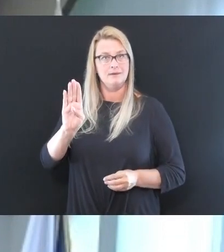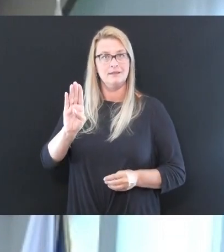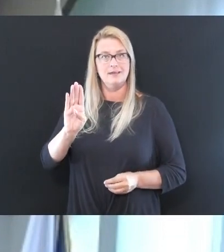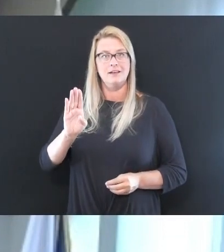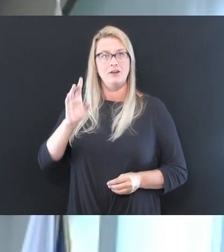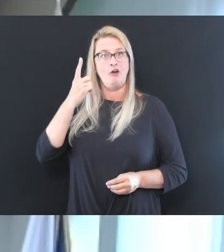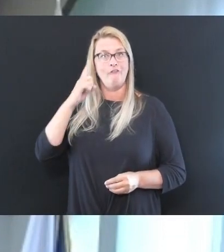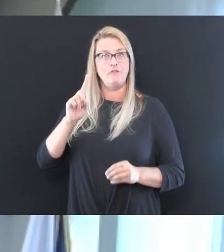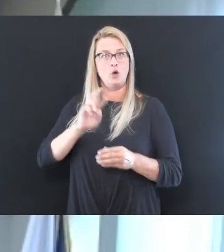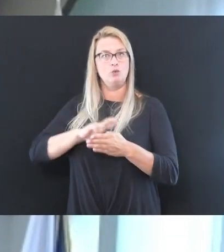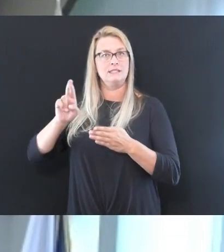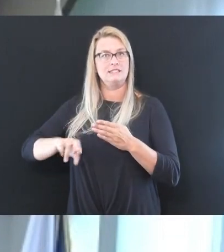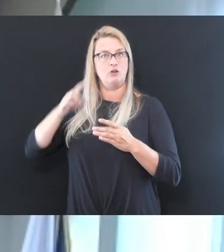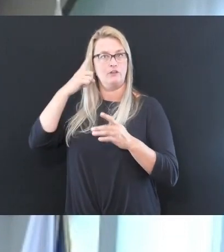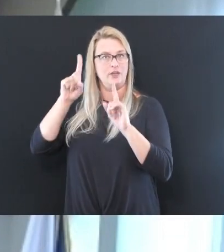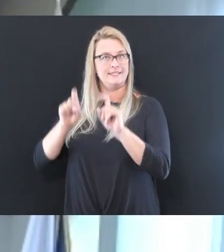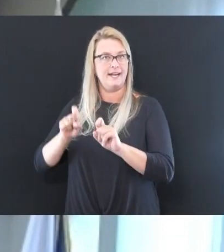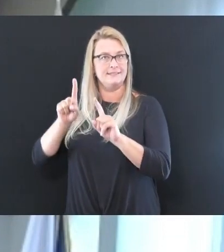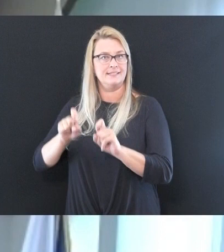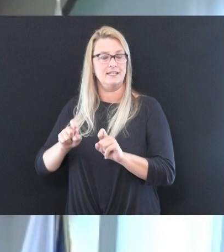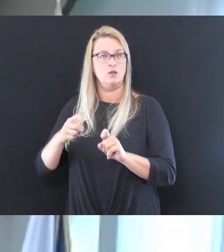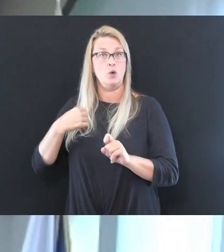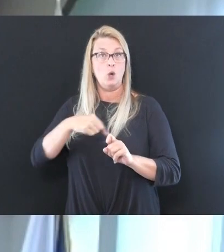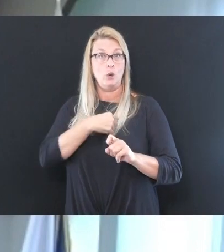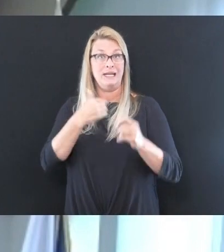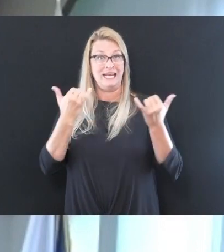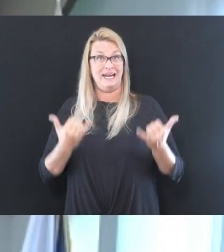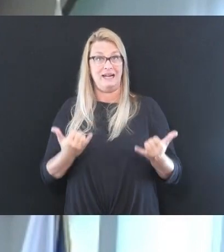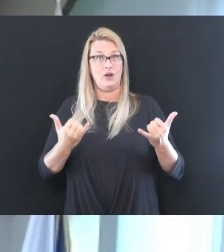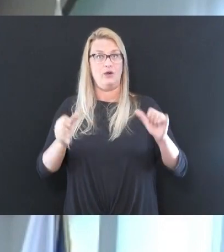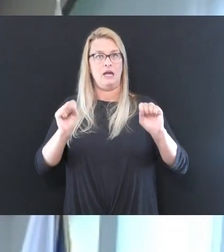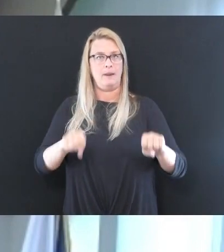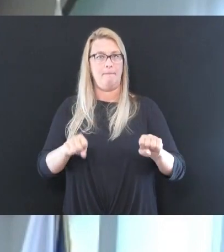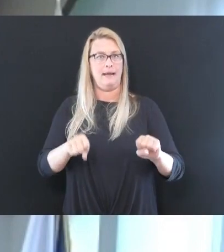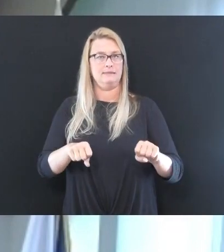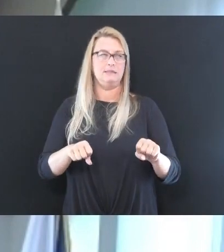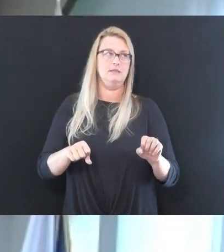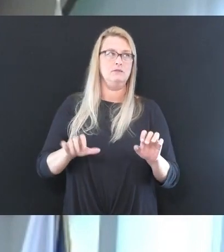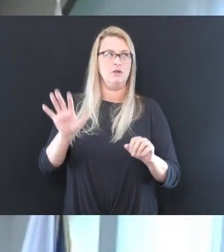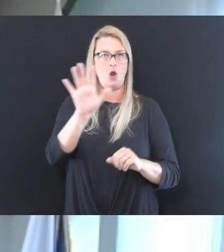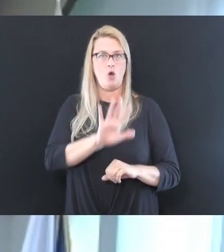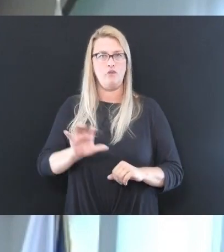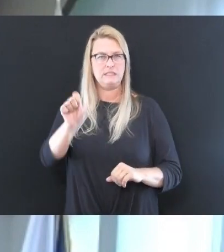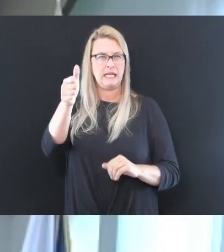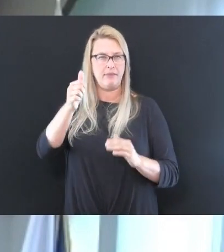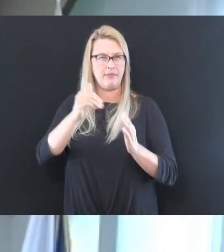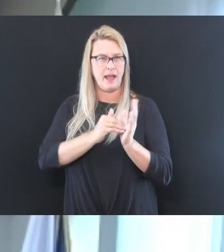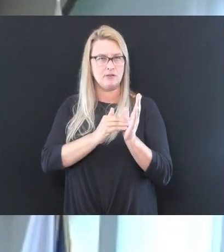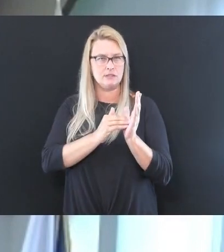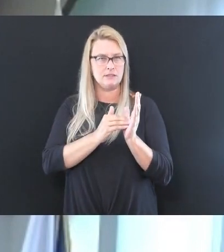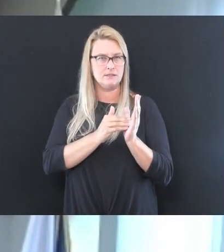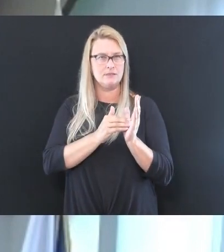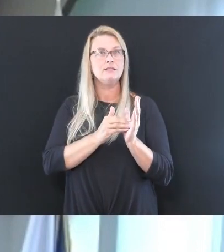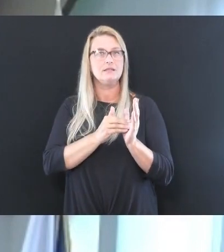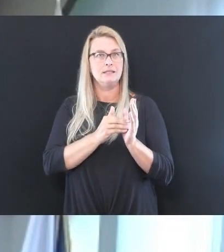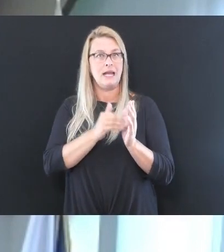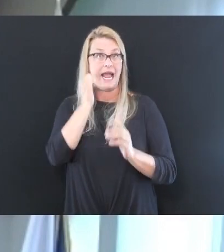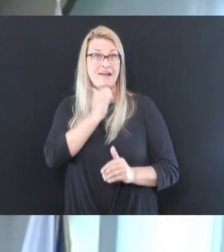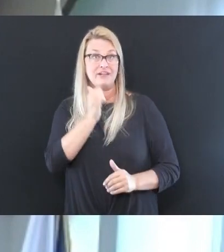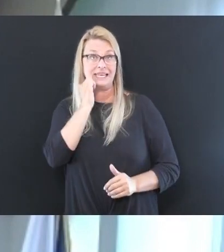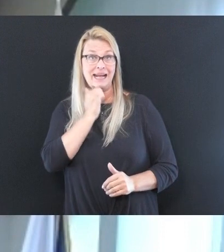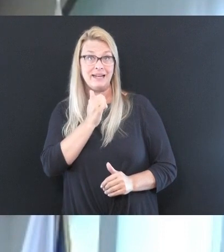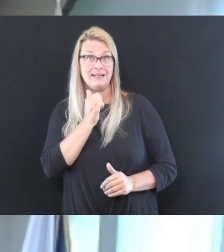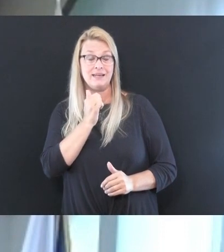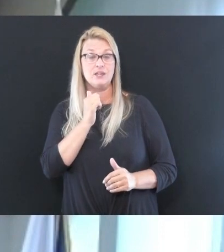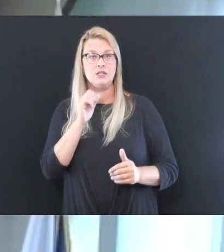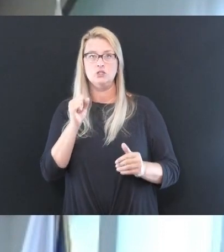here. We have a capacity now that is a little over 10,000, we believe, a day. So we